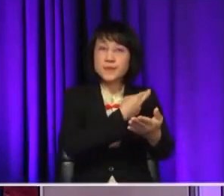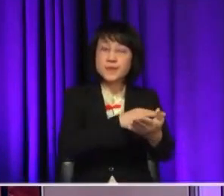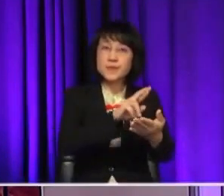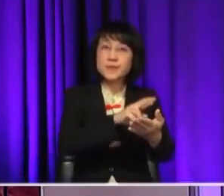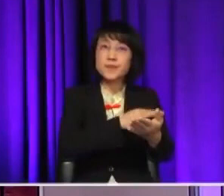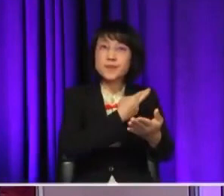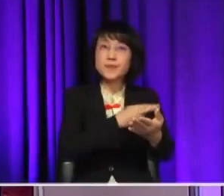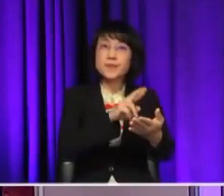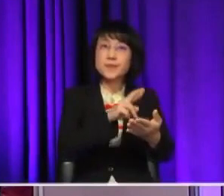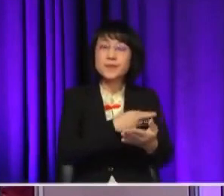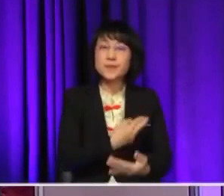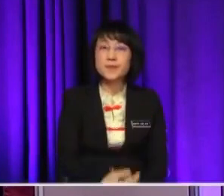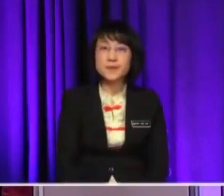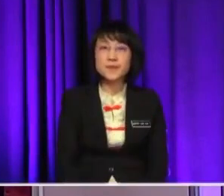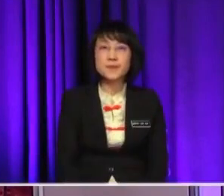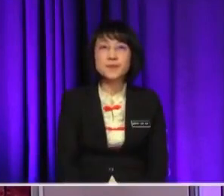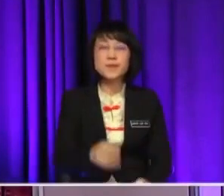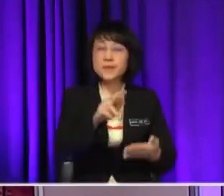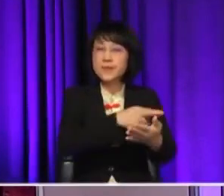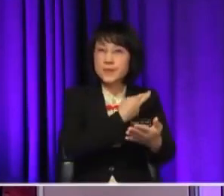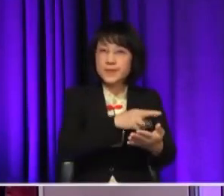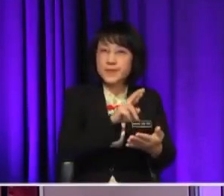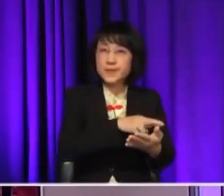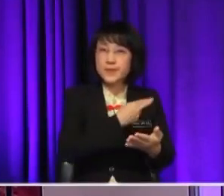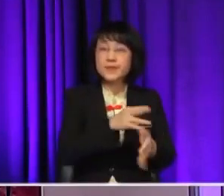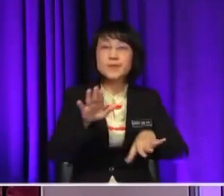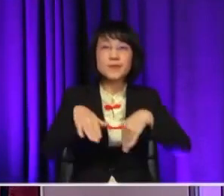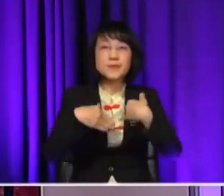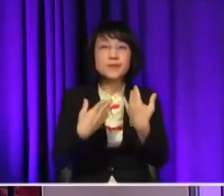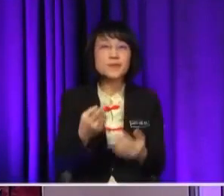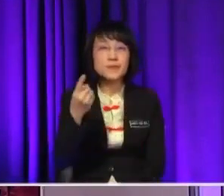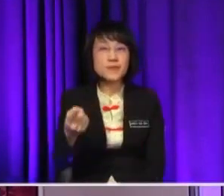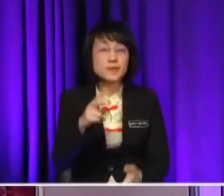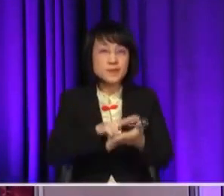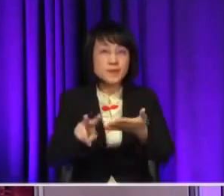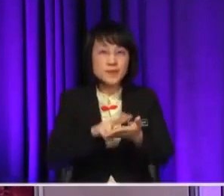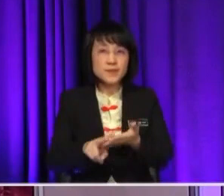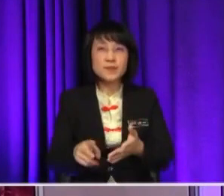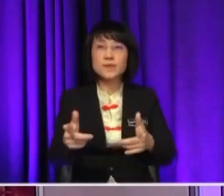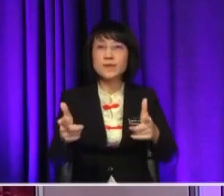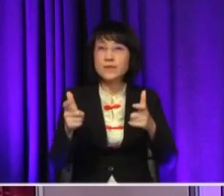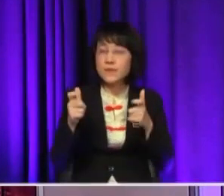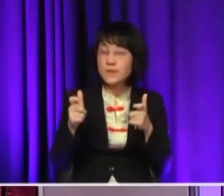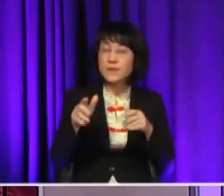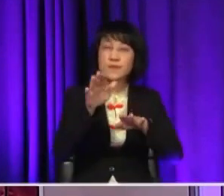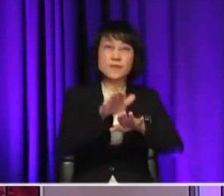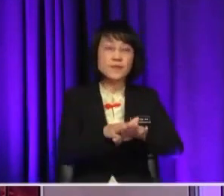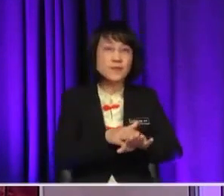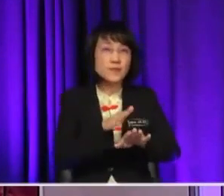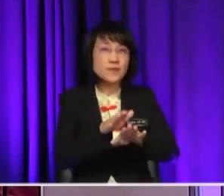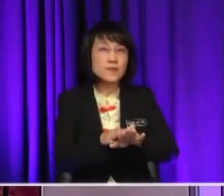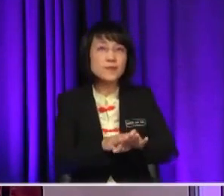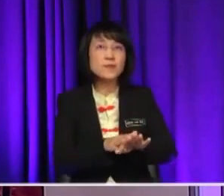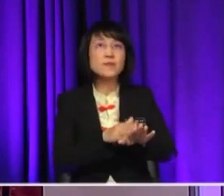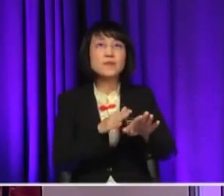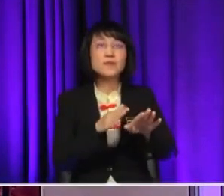Now, rhythm is basically how you read a poem. Is it fast? Is it slow? Is it with a hint